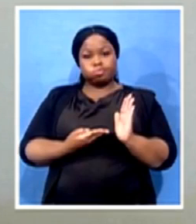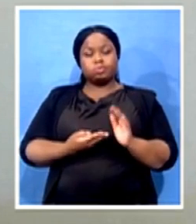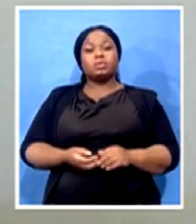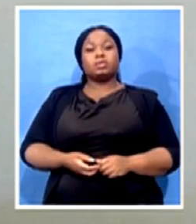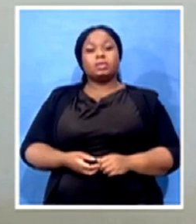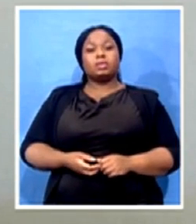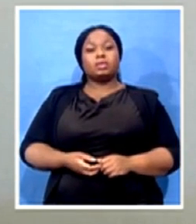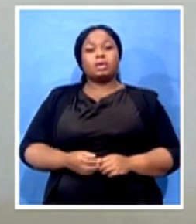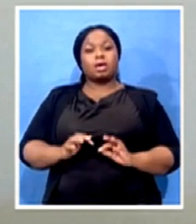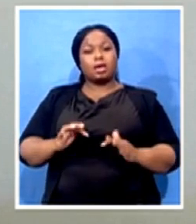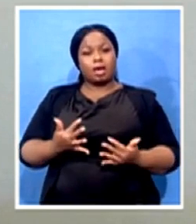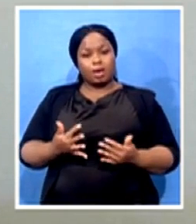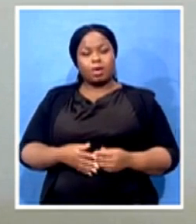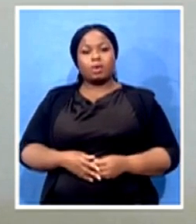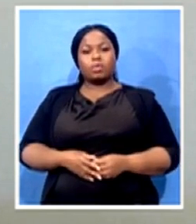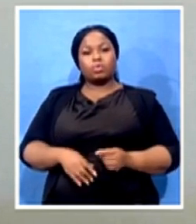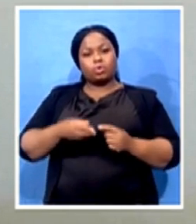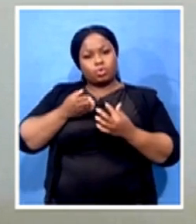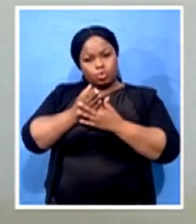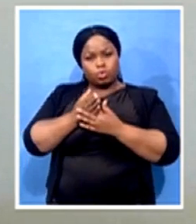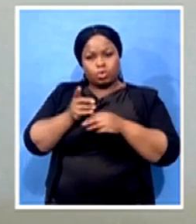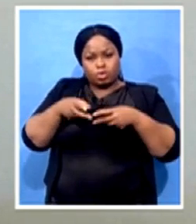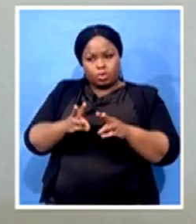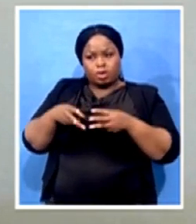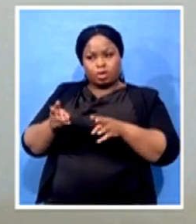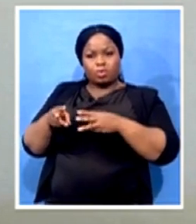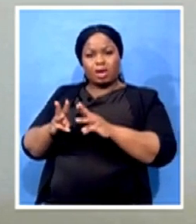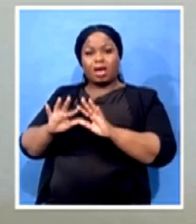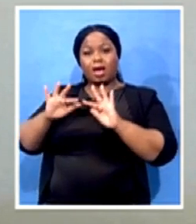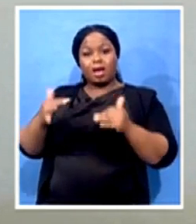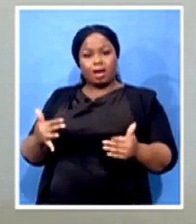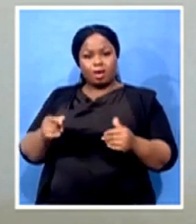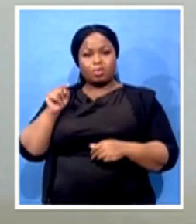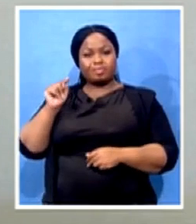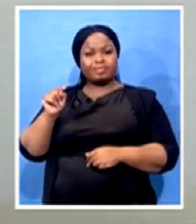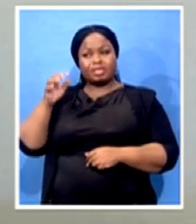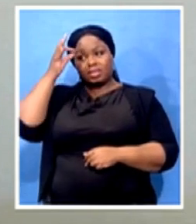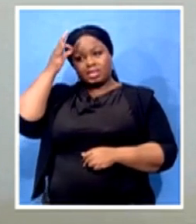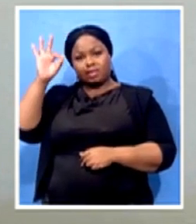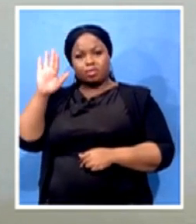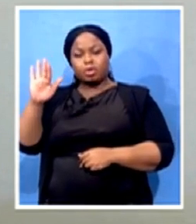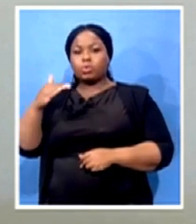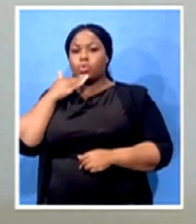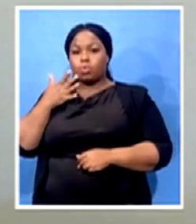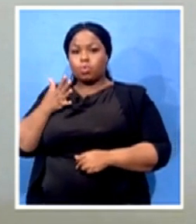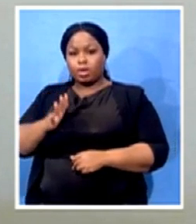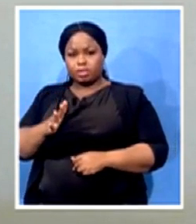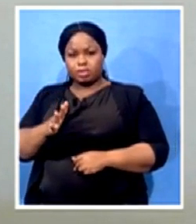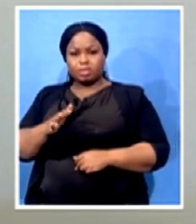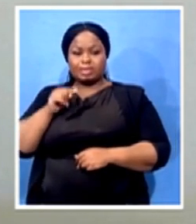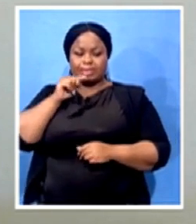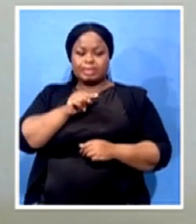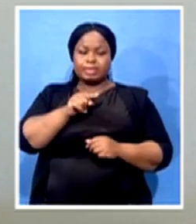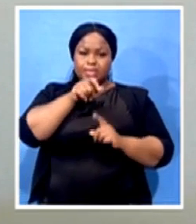channels by the state which is requesting same from the state wherein